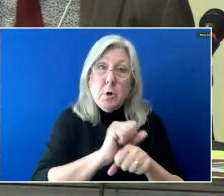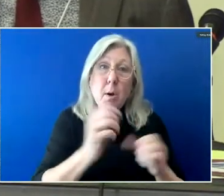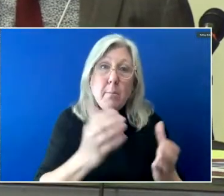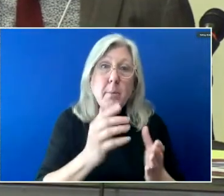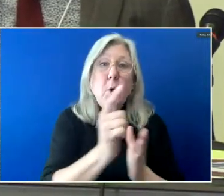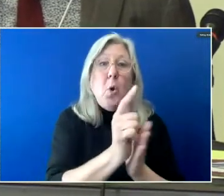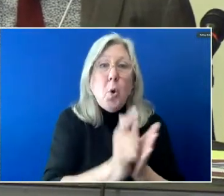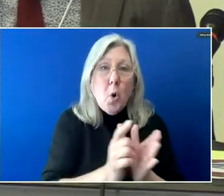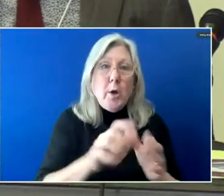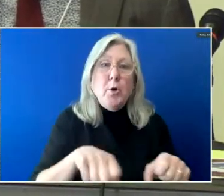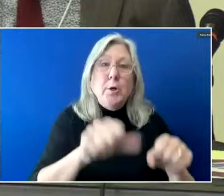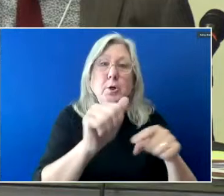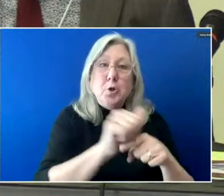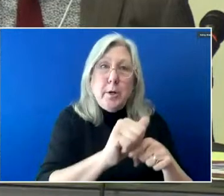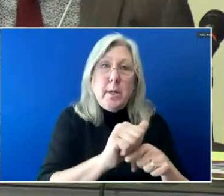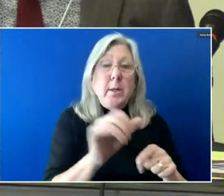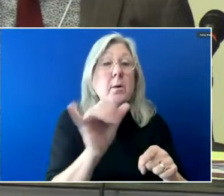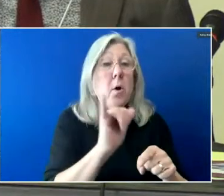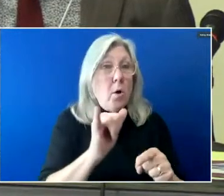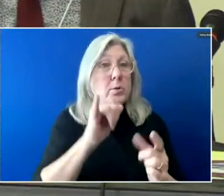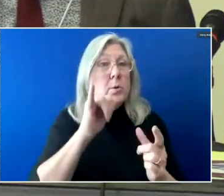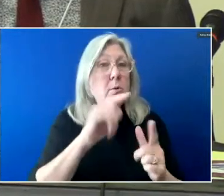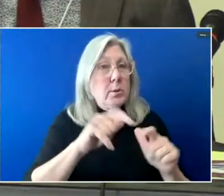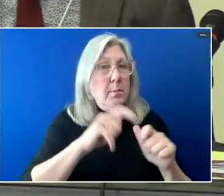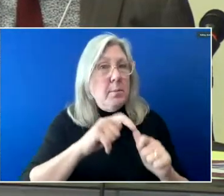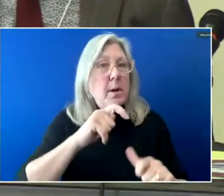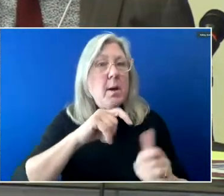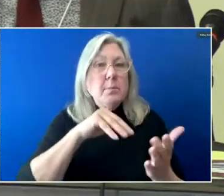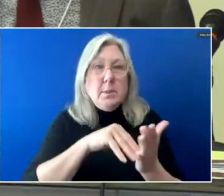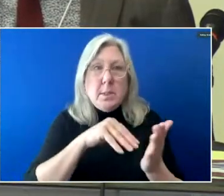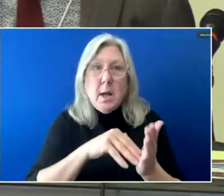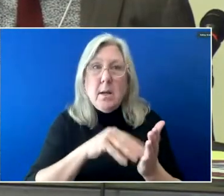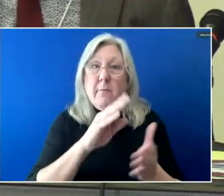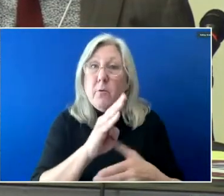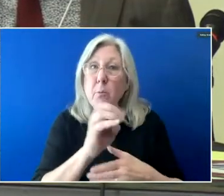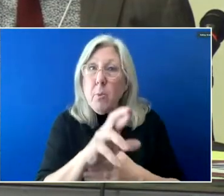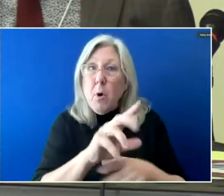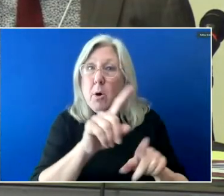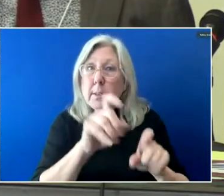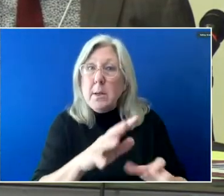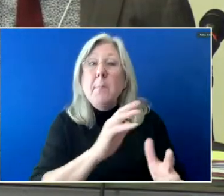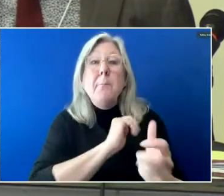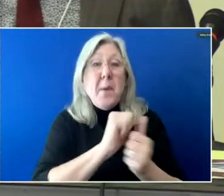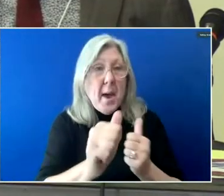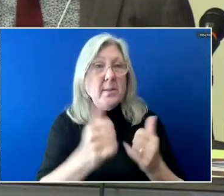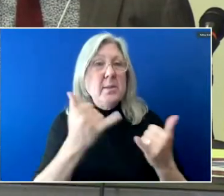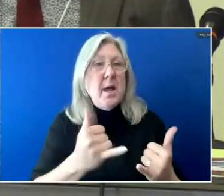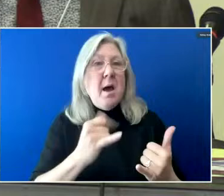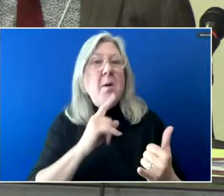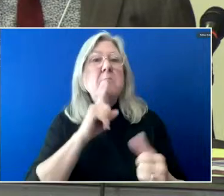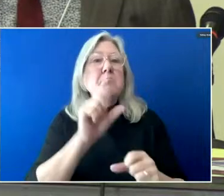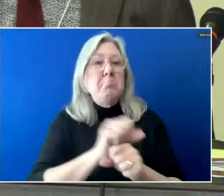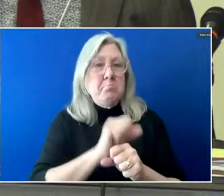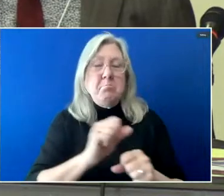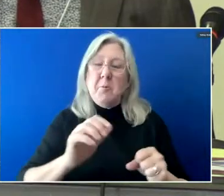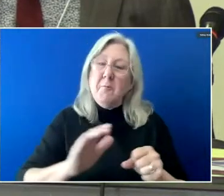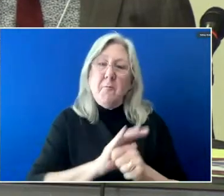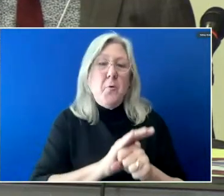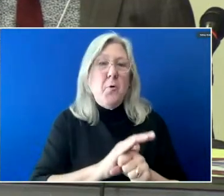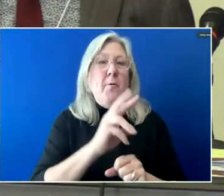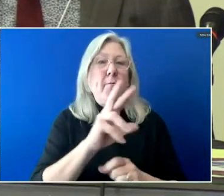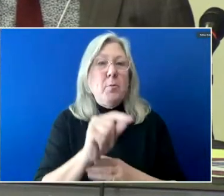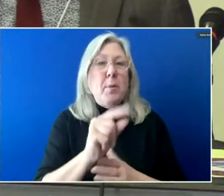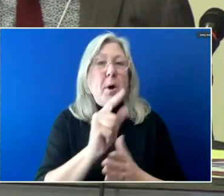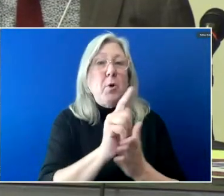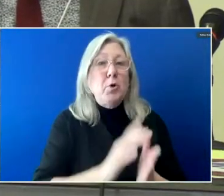also studied for the par bar exam passed the bar and is now a full pledge Vermont attorney all while